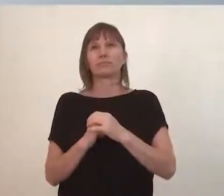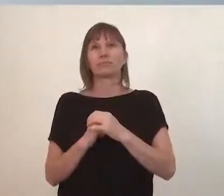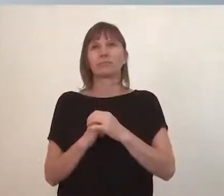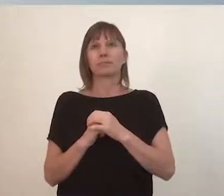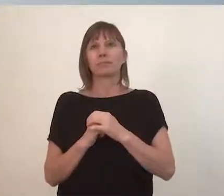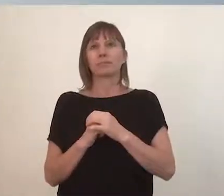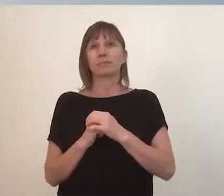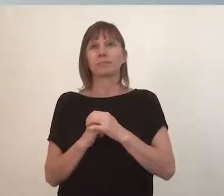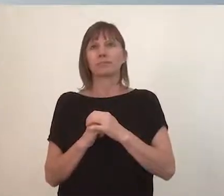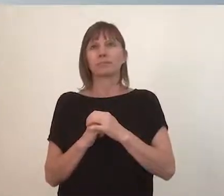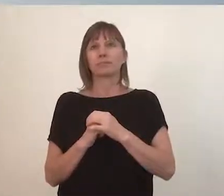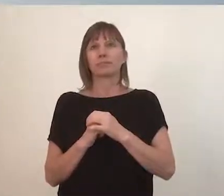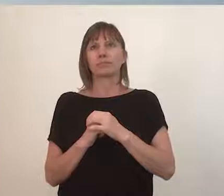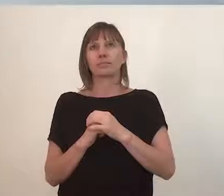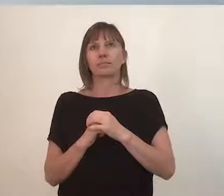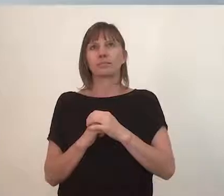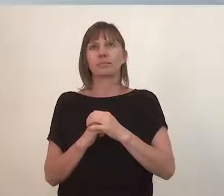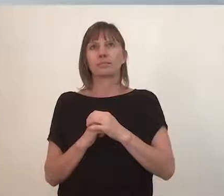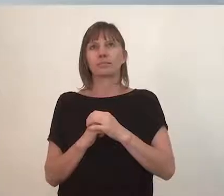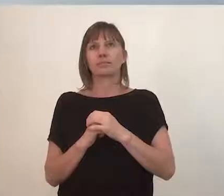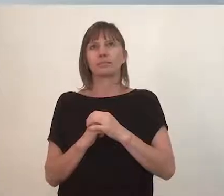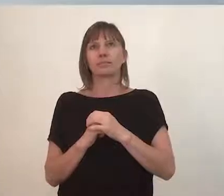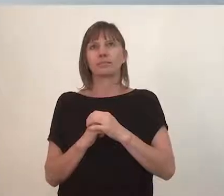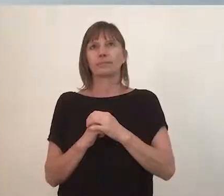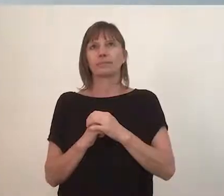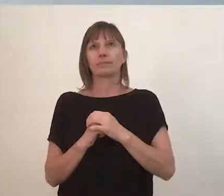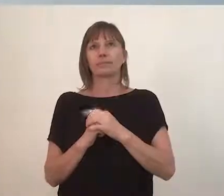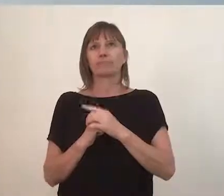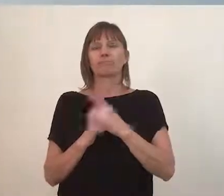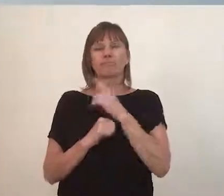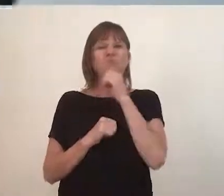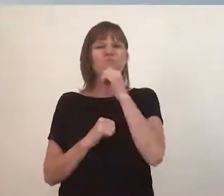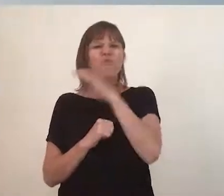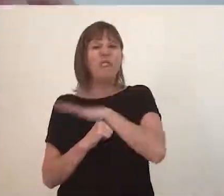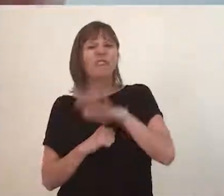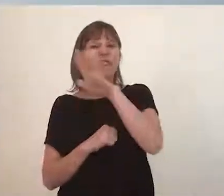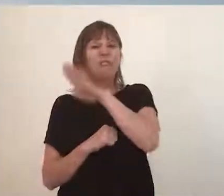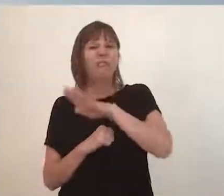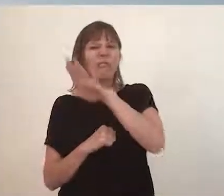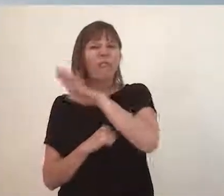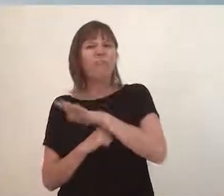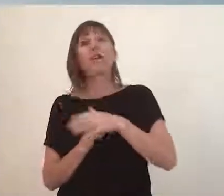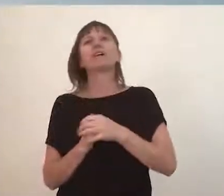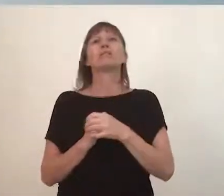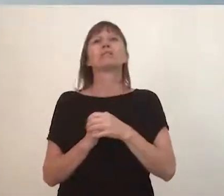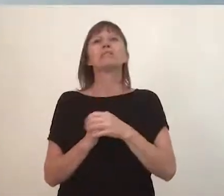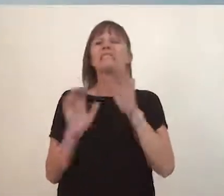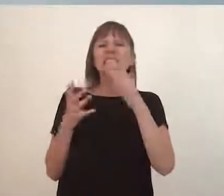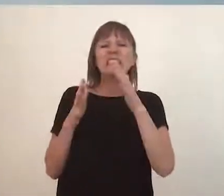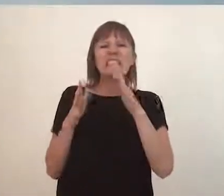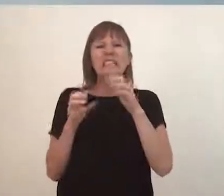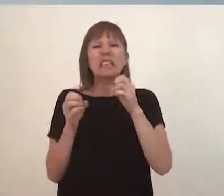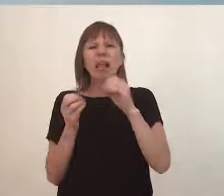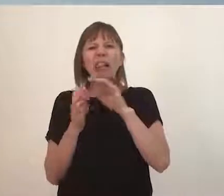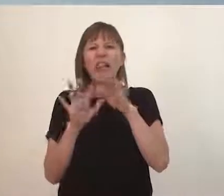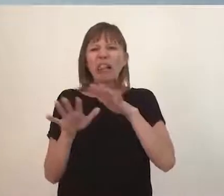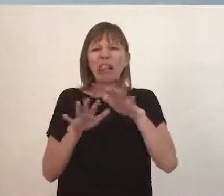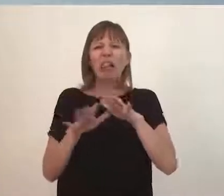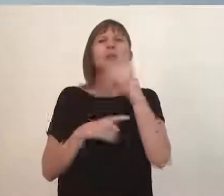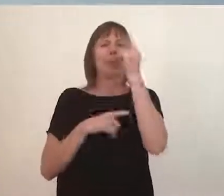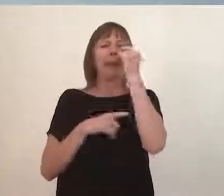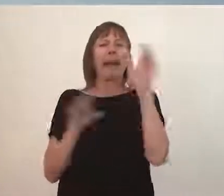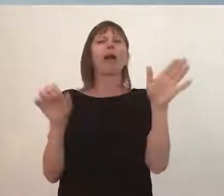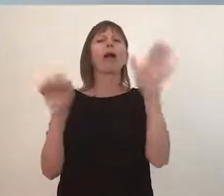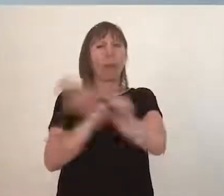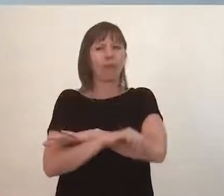bit curved, and the other has a little dip in it. And that's how I drew the bottom wing. So this is the rough sketch outline.